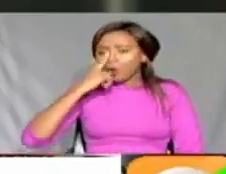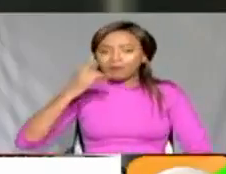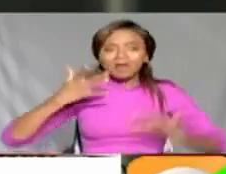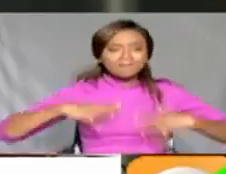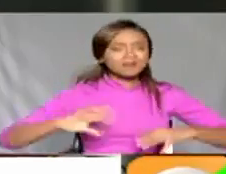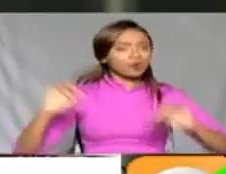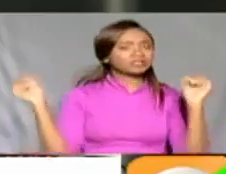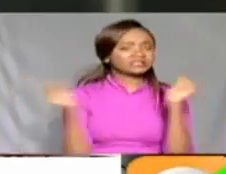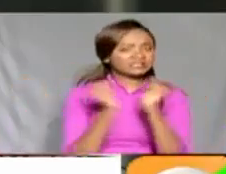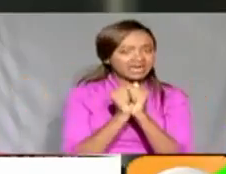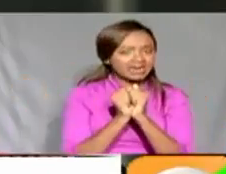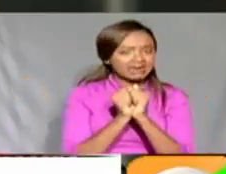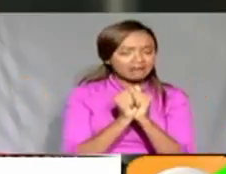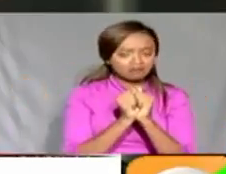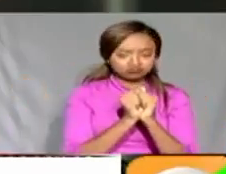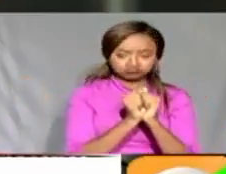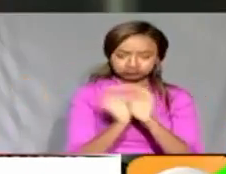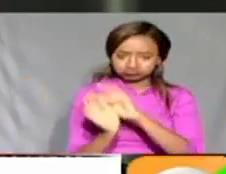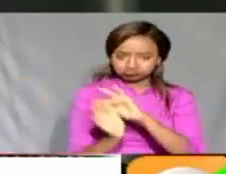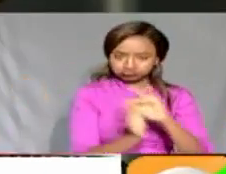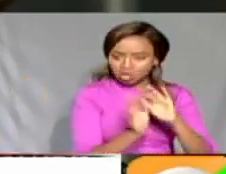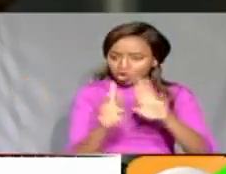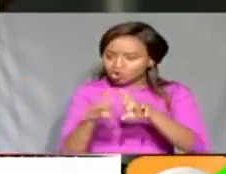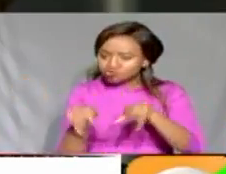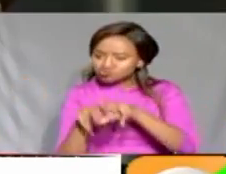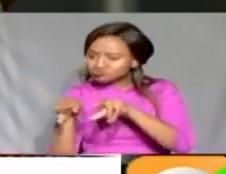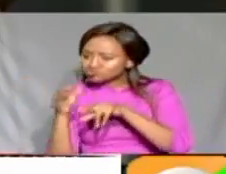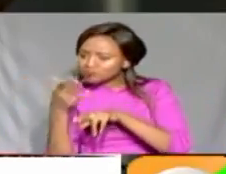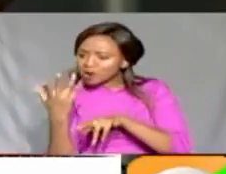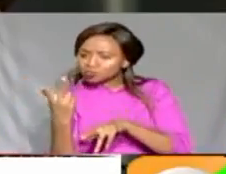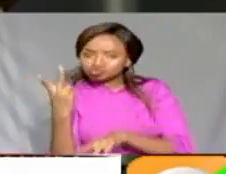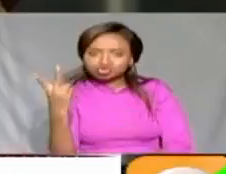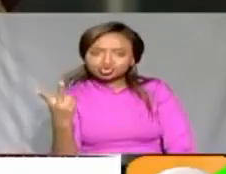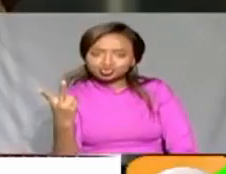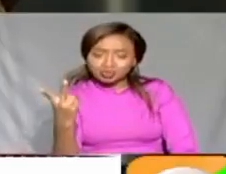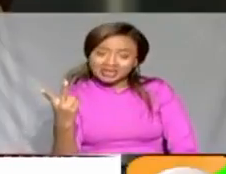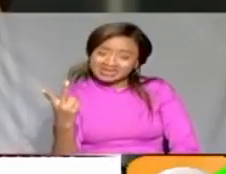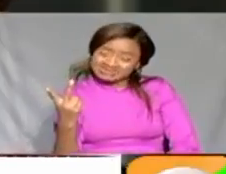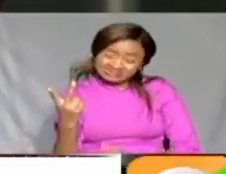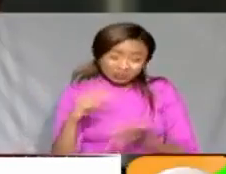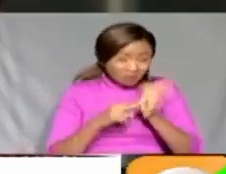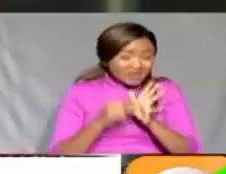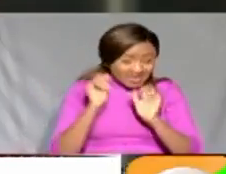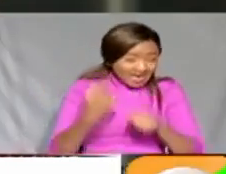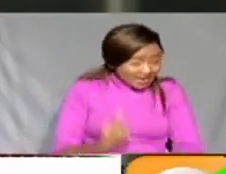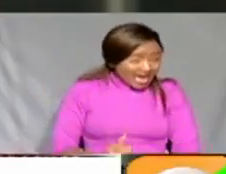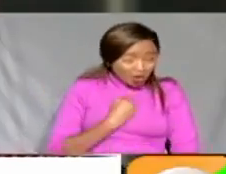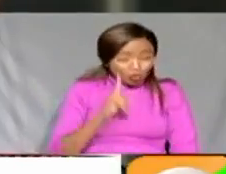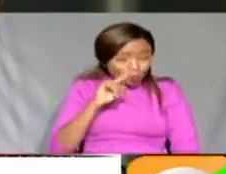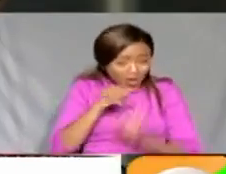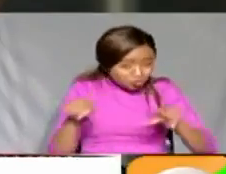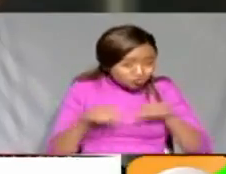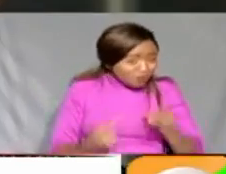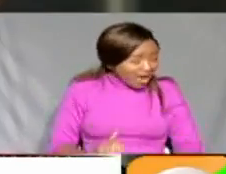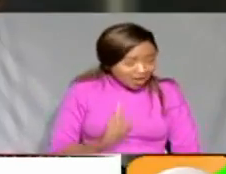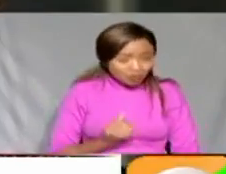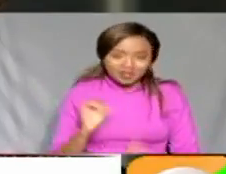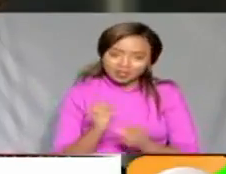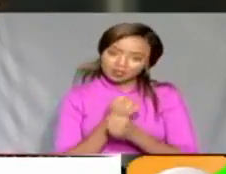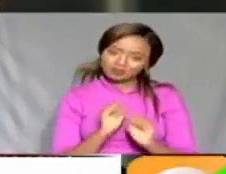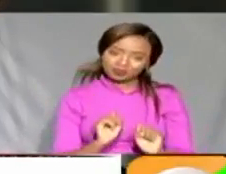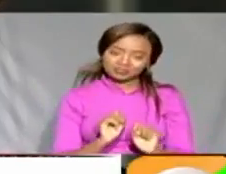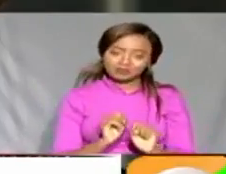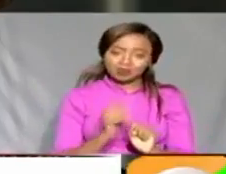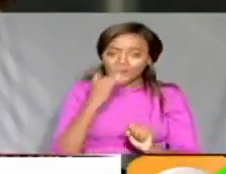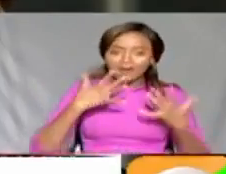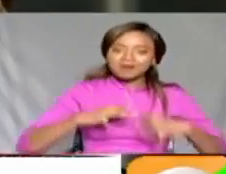have two rooms. They can't dedicate a room to me. It's important to call that hotline number 719 so that you're directed to a